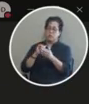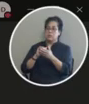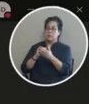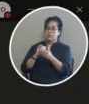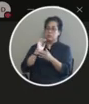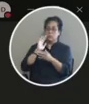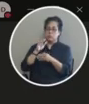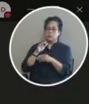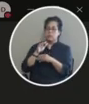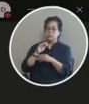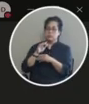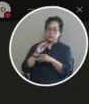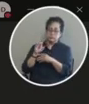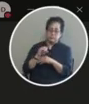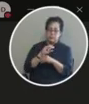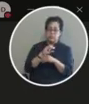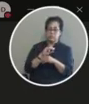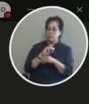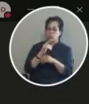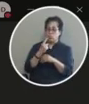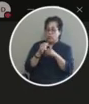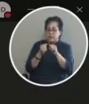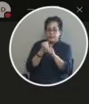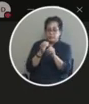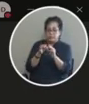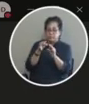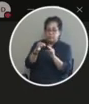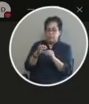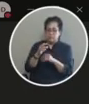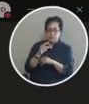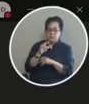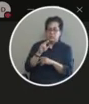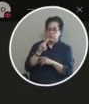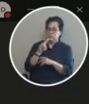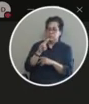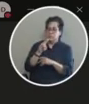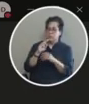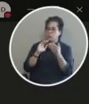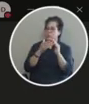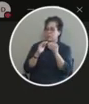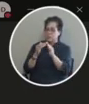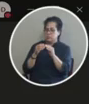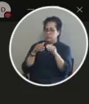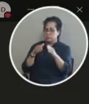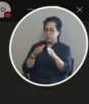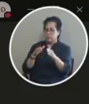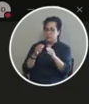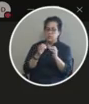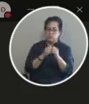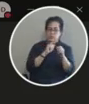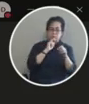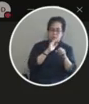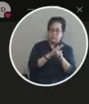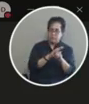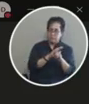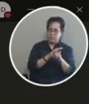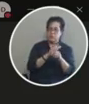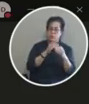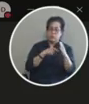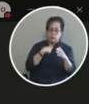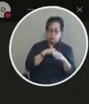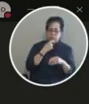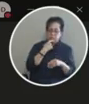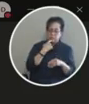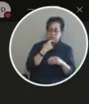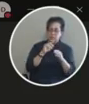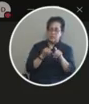simply slide the full program a year on the $7 million residential of the funding. But the commitment and what we're telling you